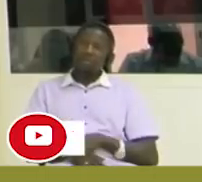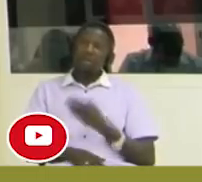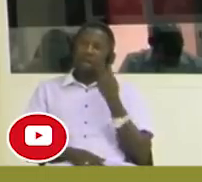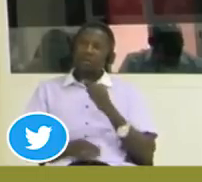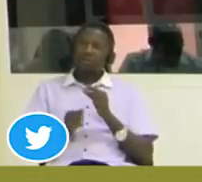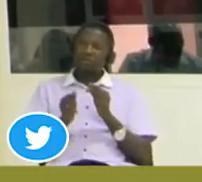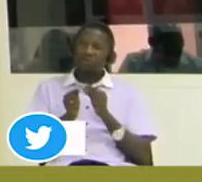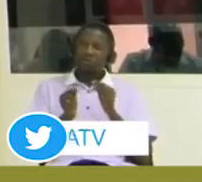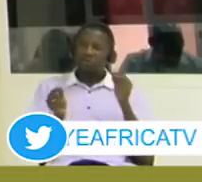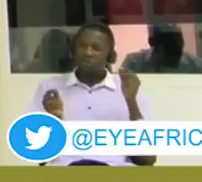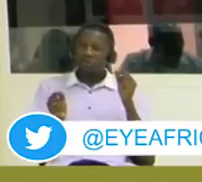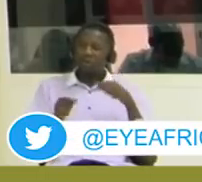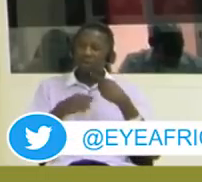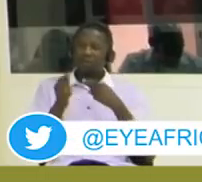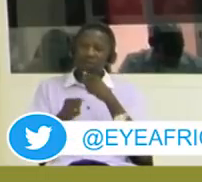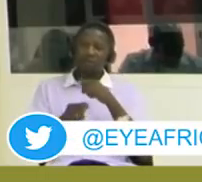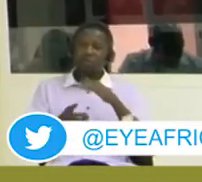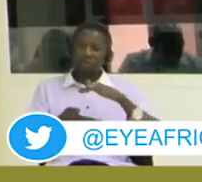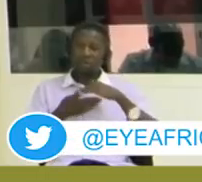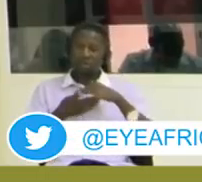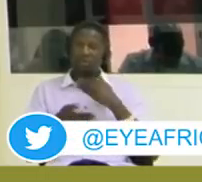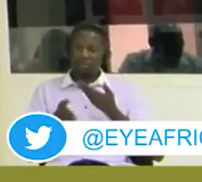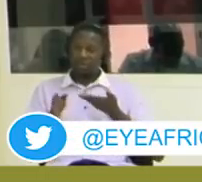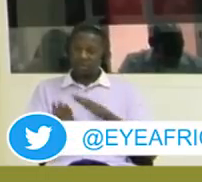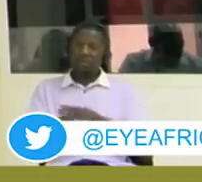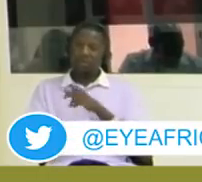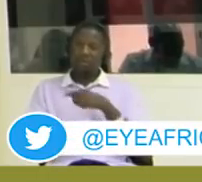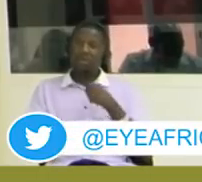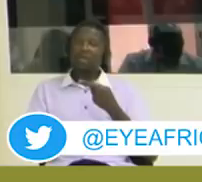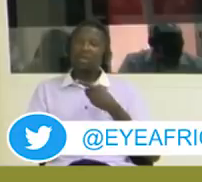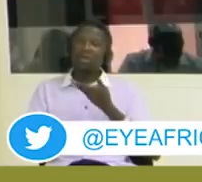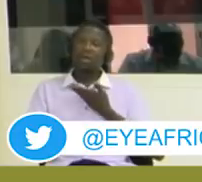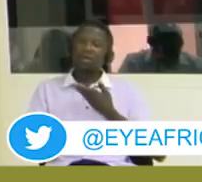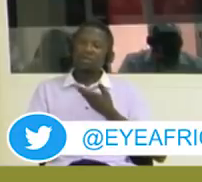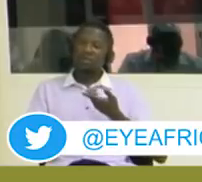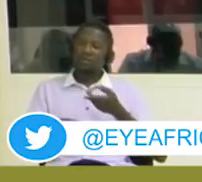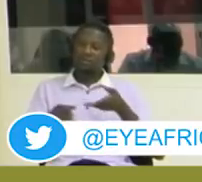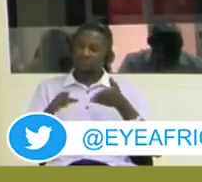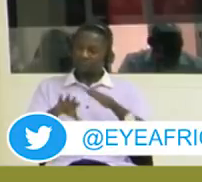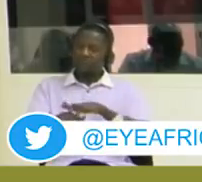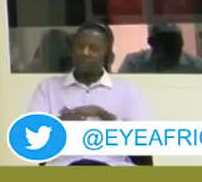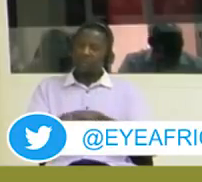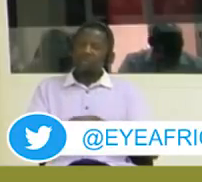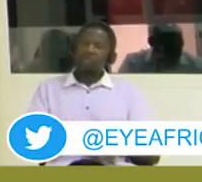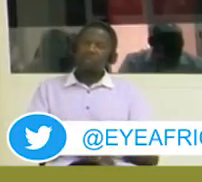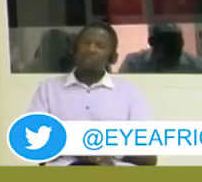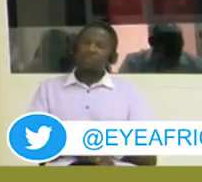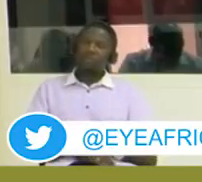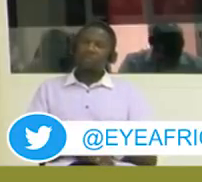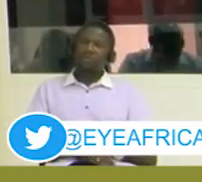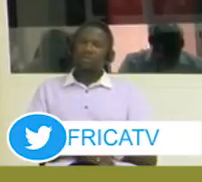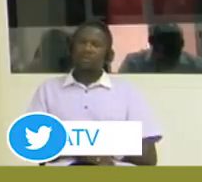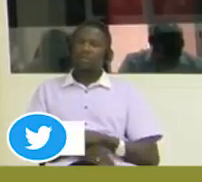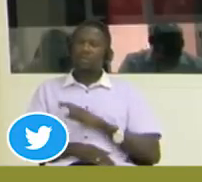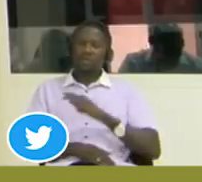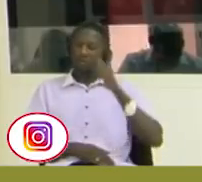you received did they hold the funeral? I cannot remember